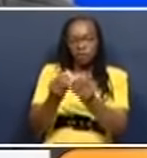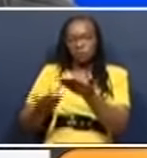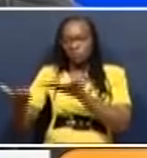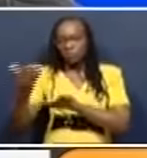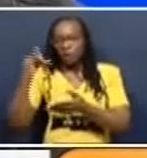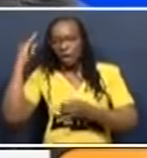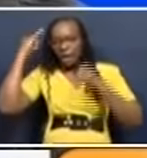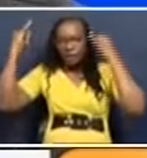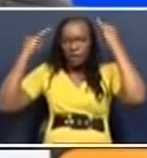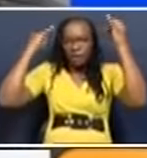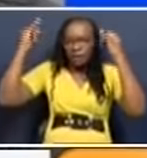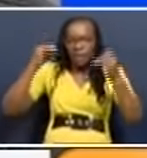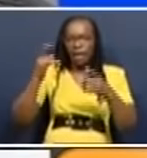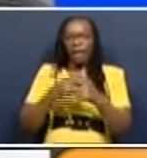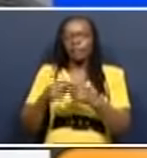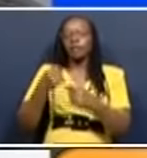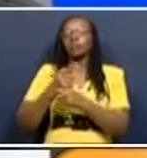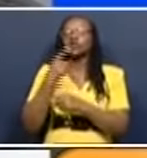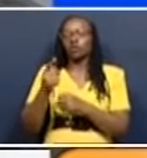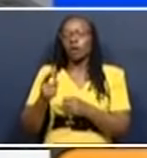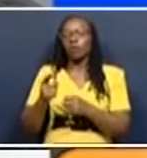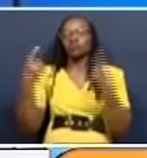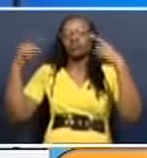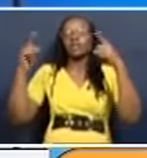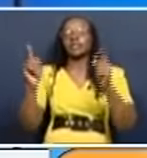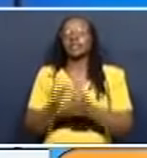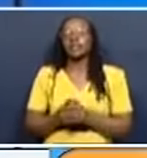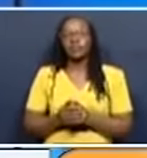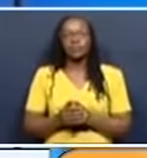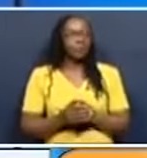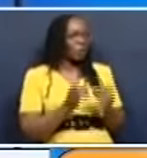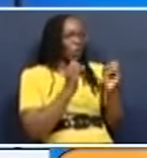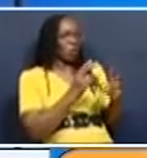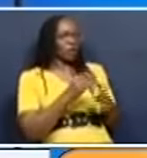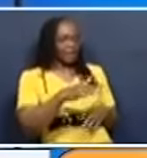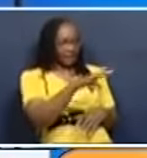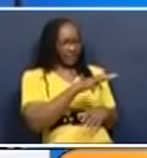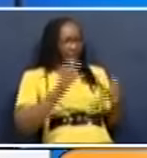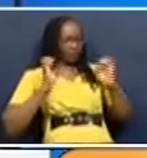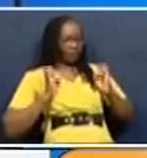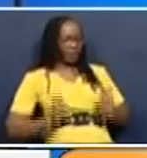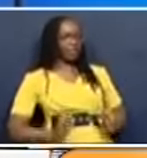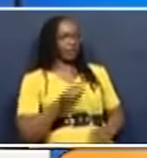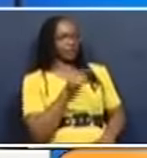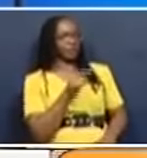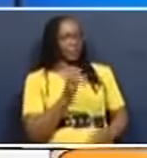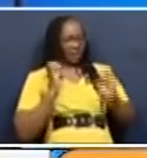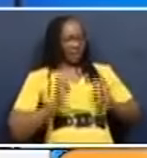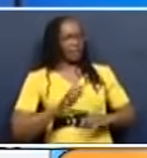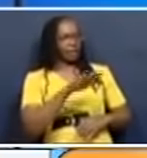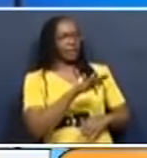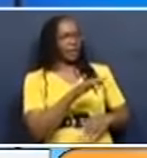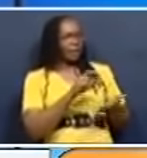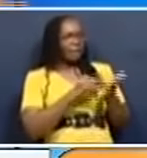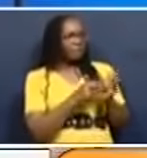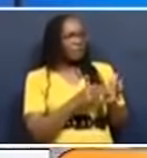and make sure that we deliver. Okay. Yes. You've been very strong about the ethical part. Yes. And still, that is why I asked this question. Mm-hmm. Will it happen under your tenure